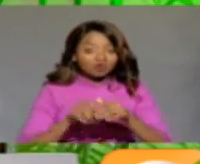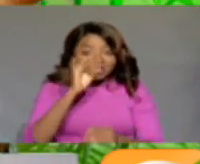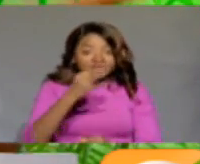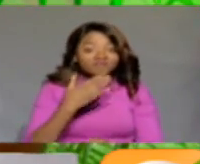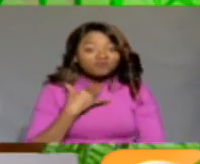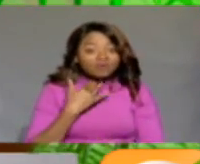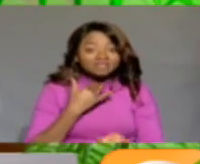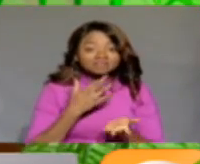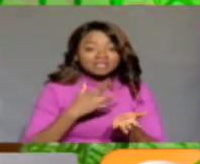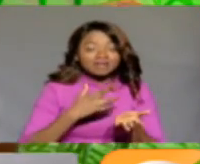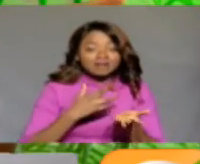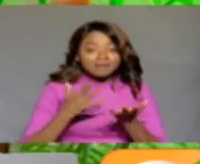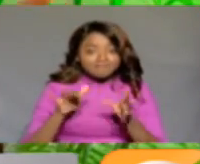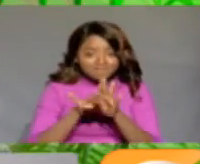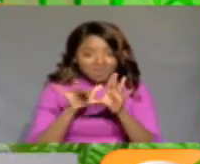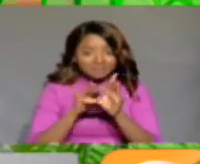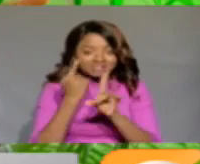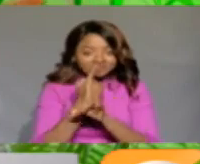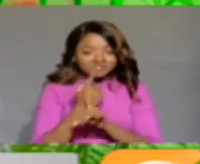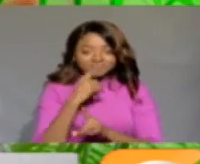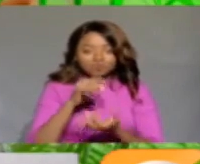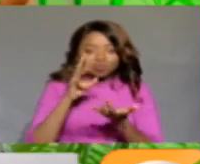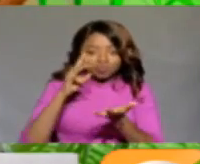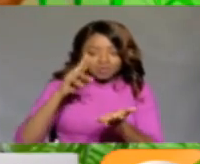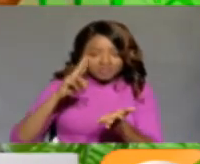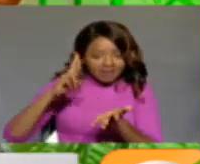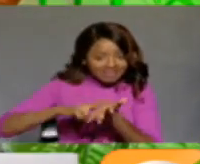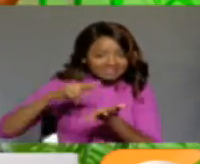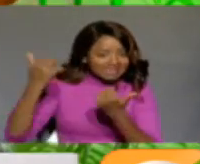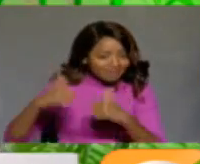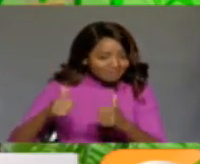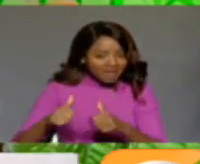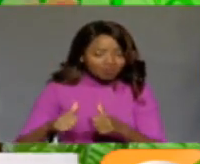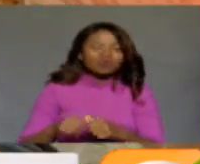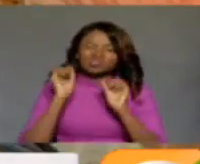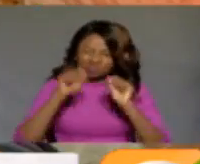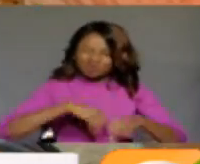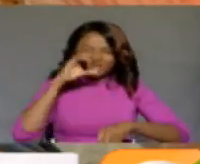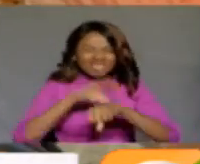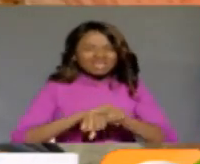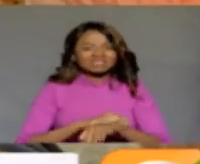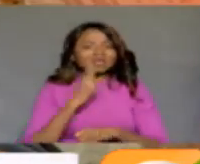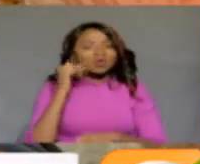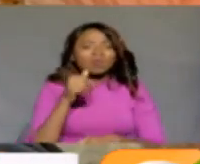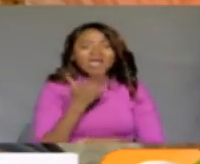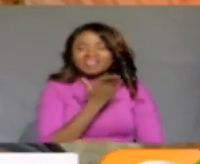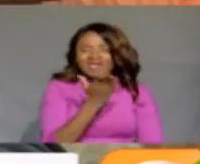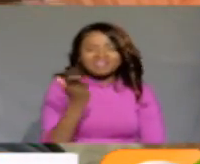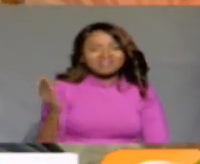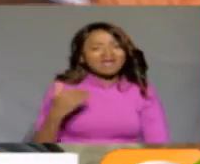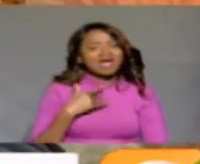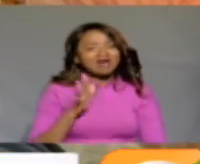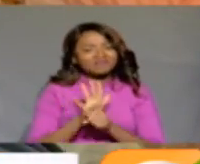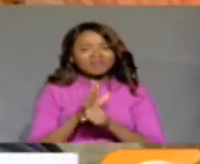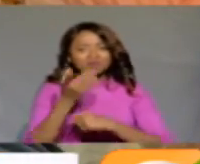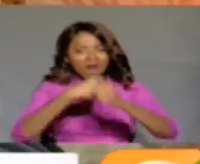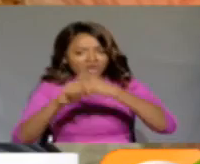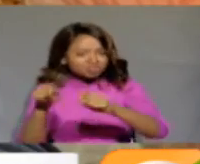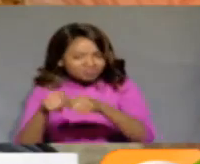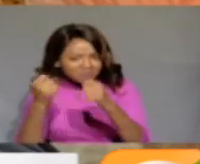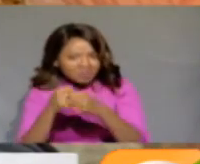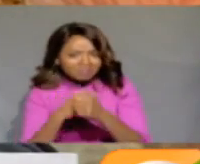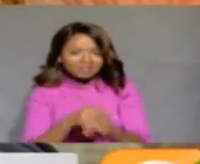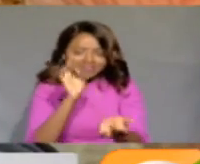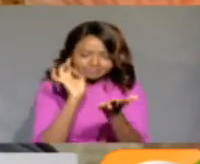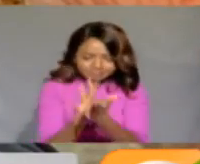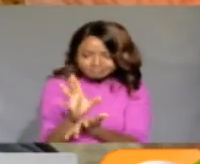get the register of the deregistered members of the Law Society of Kenya, you will get them. Because there is there, because is there a there. Chance then that the Kenyans would still there. Go to the deregistered people